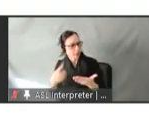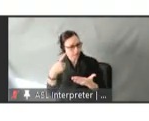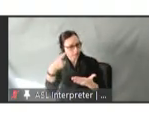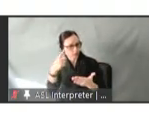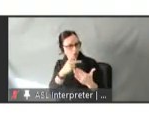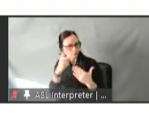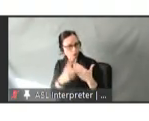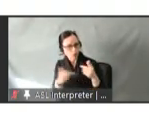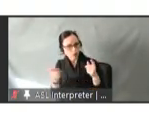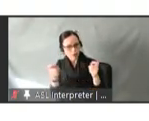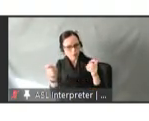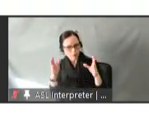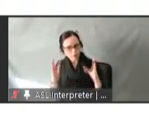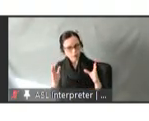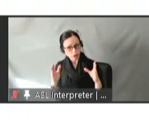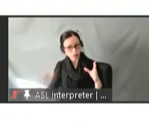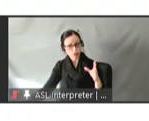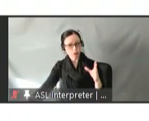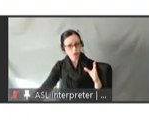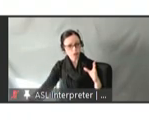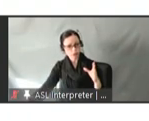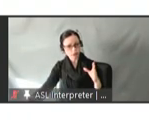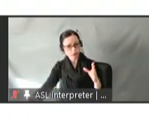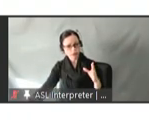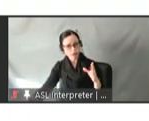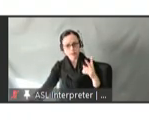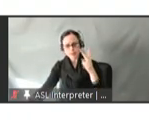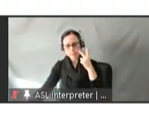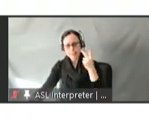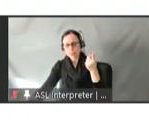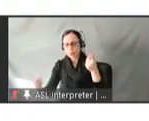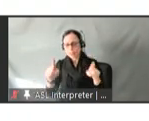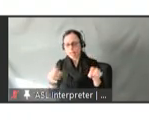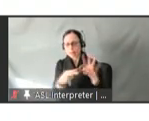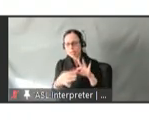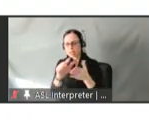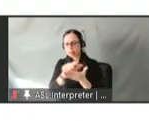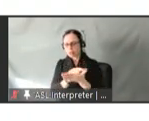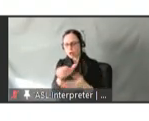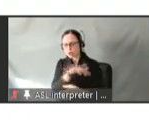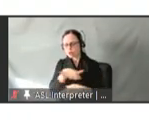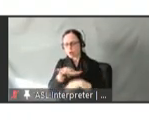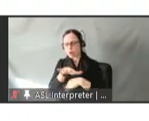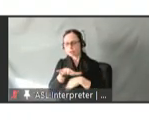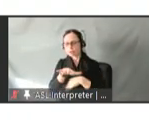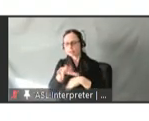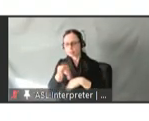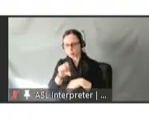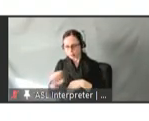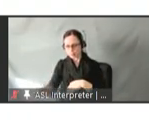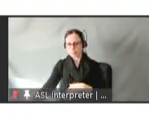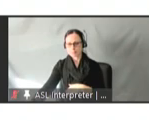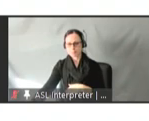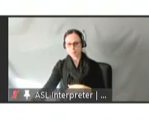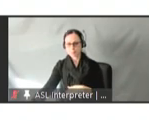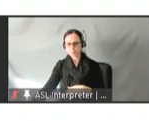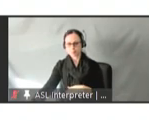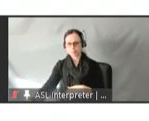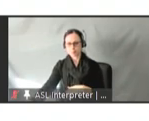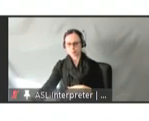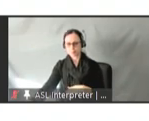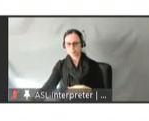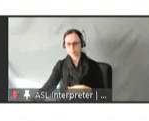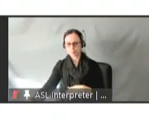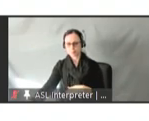program managers to see what's happening legislatively across the country. We've held listening